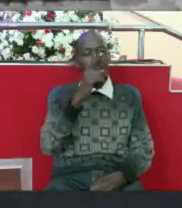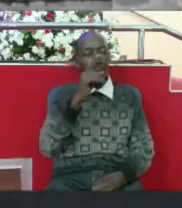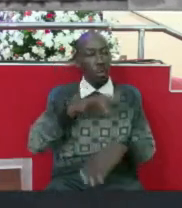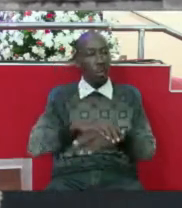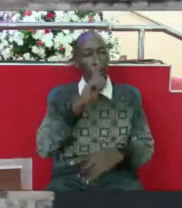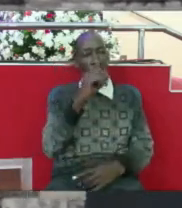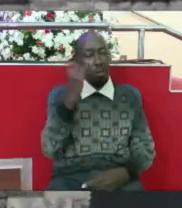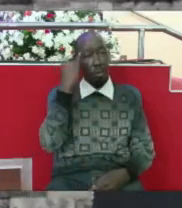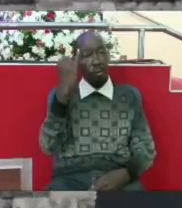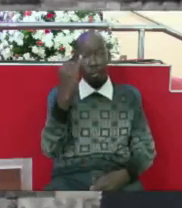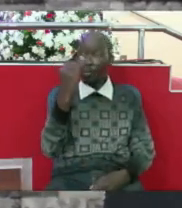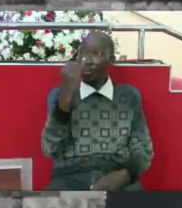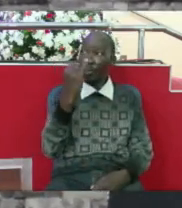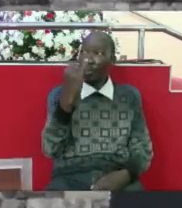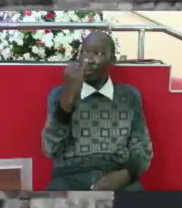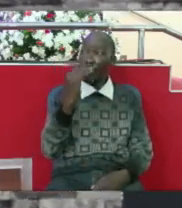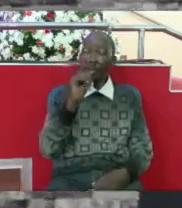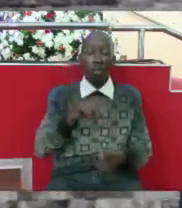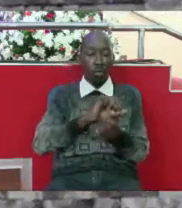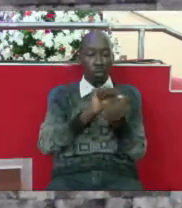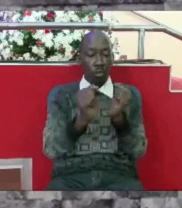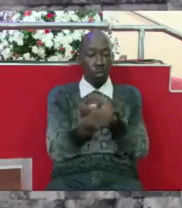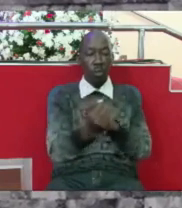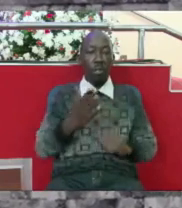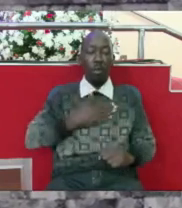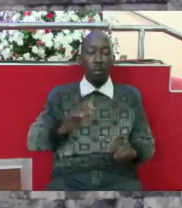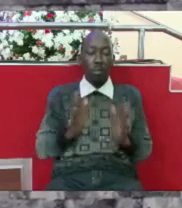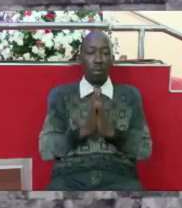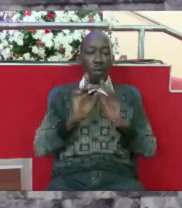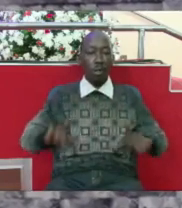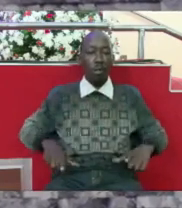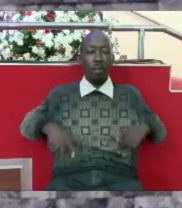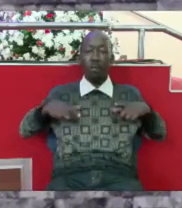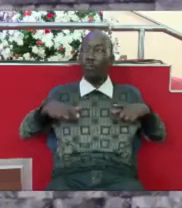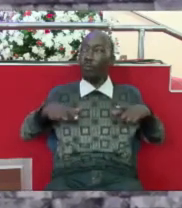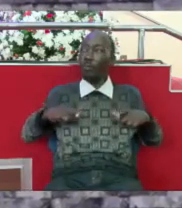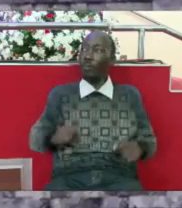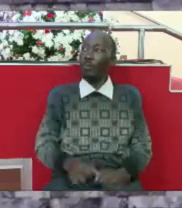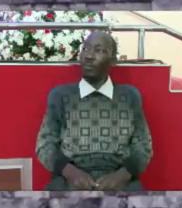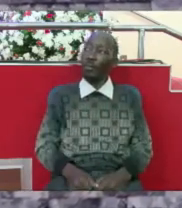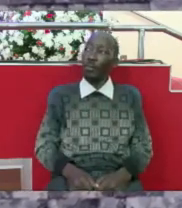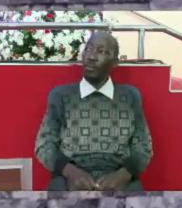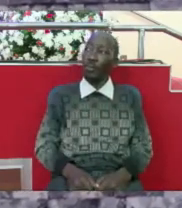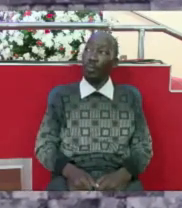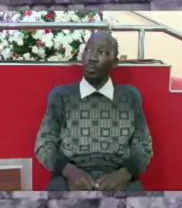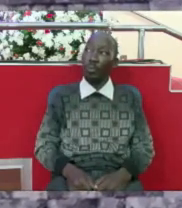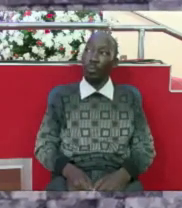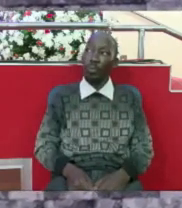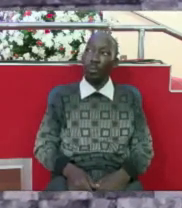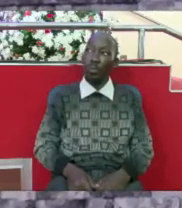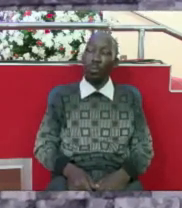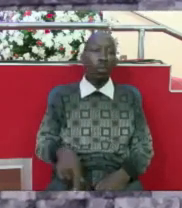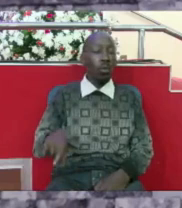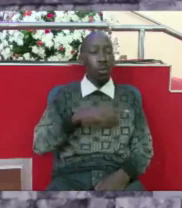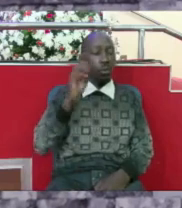lile, it would change our prayer life. Itabadilisha njia yetu ya maombi. We